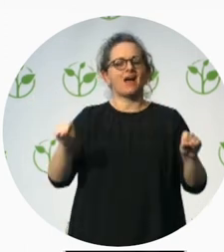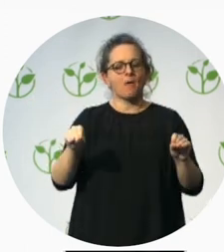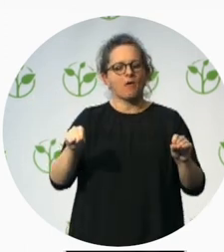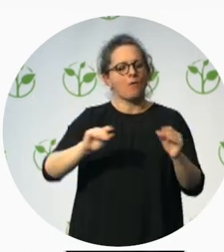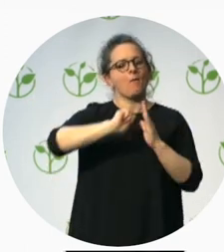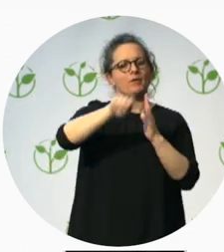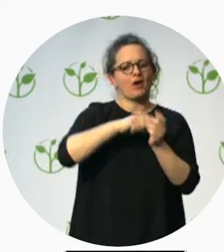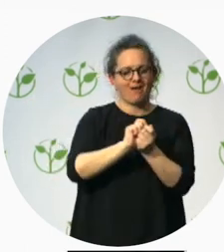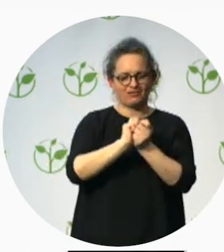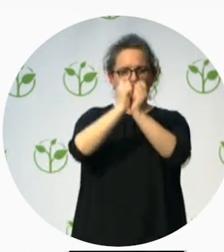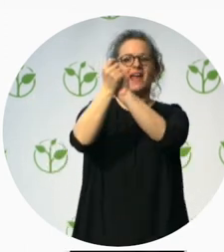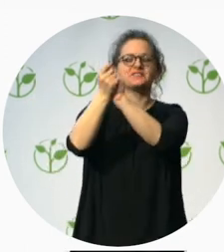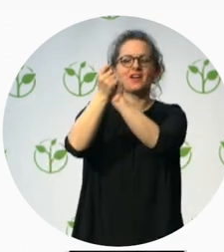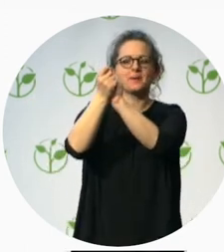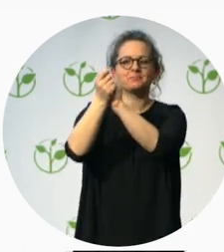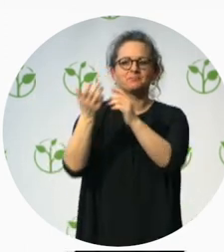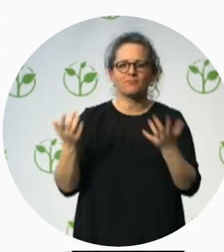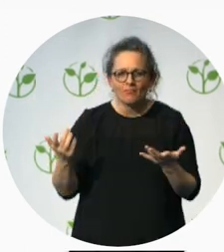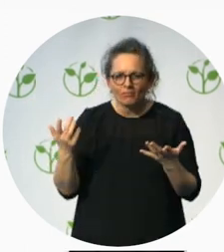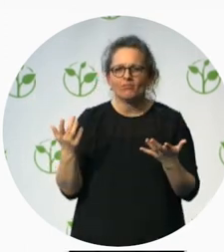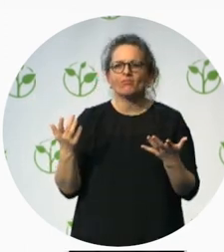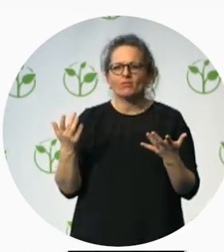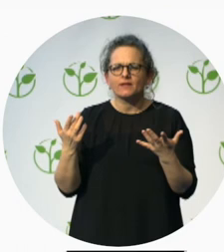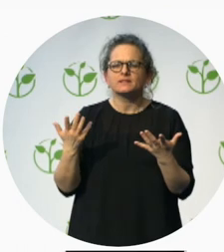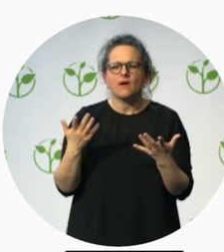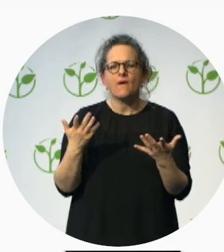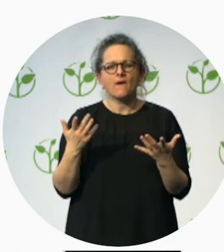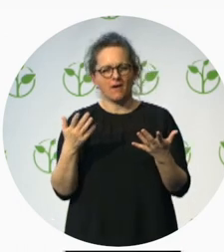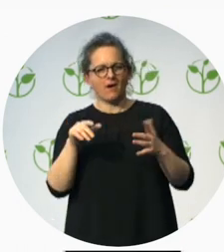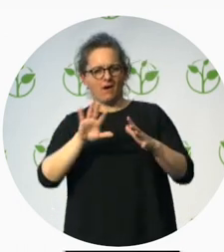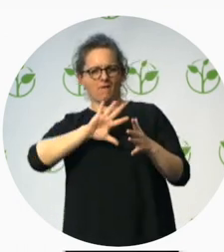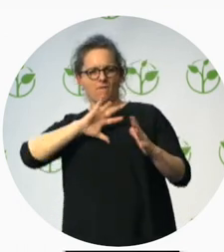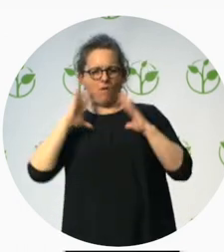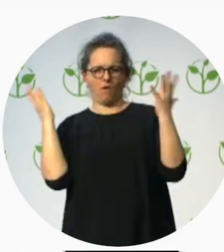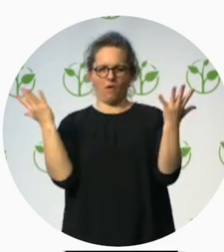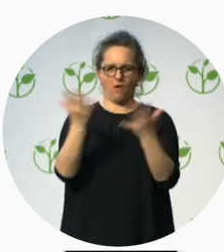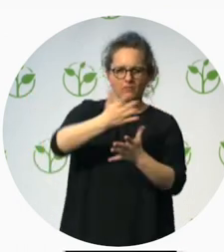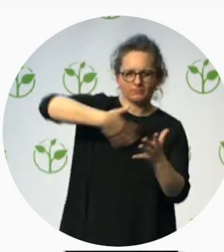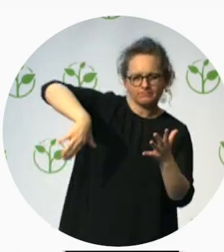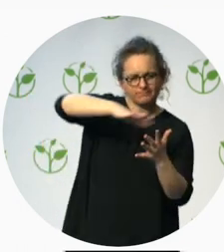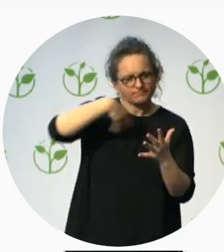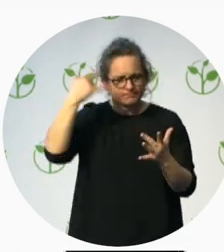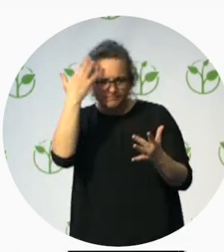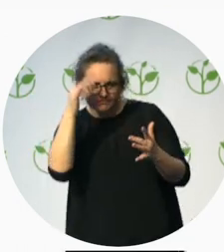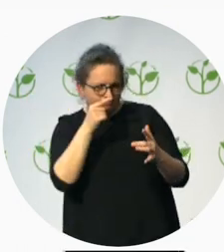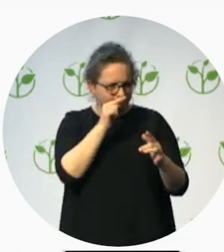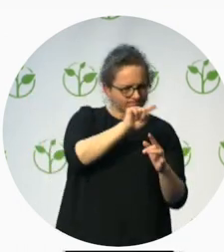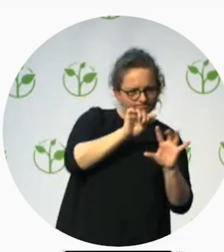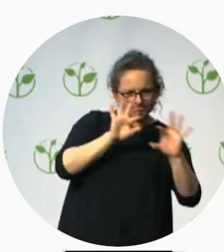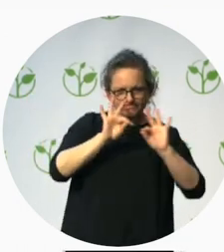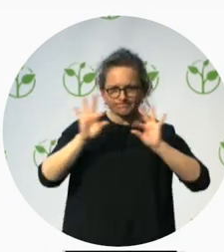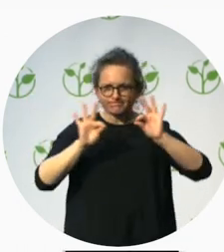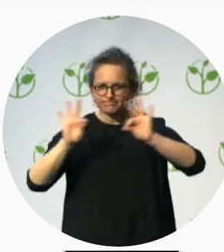and Globalizer. We identified 10 innovators out of 68